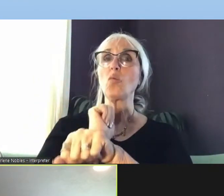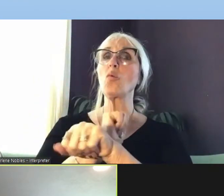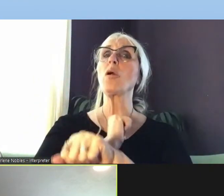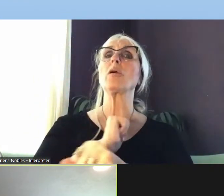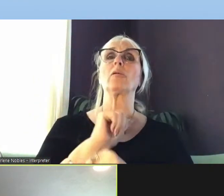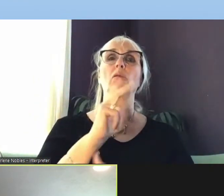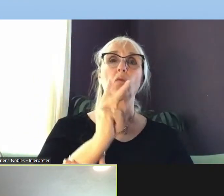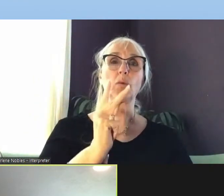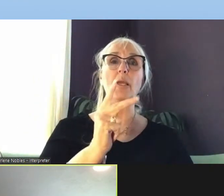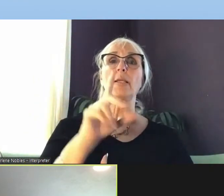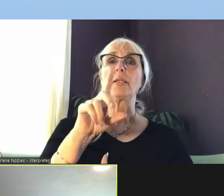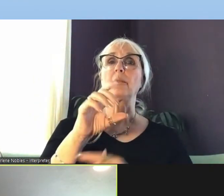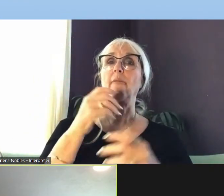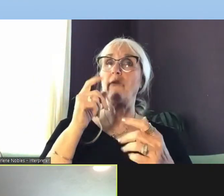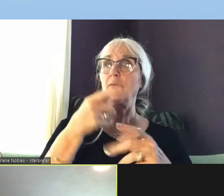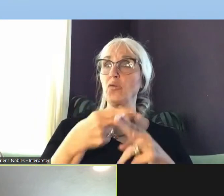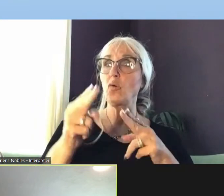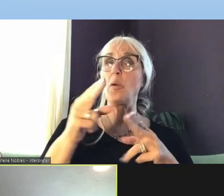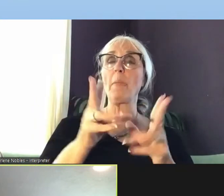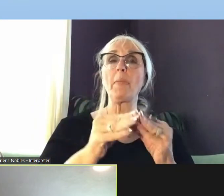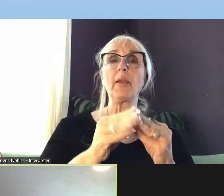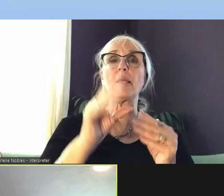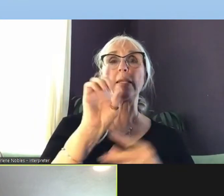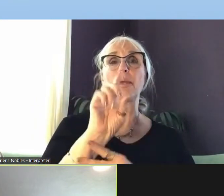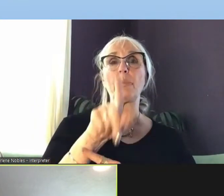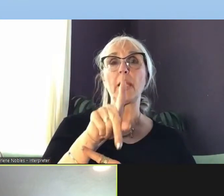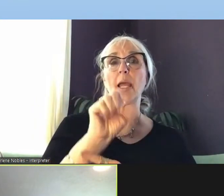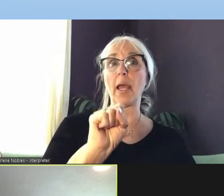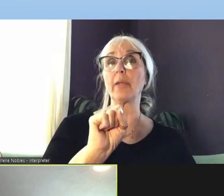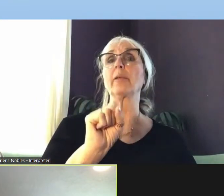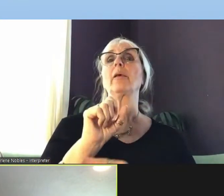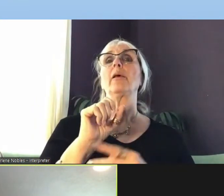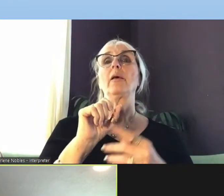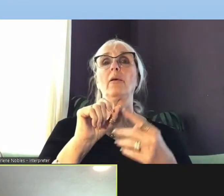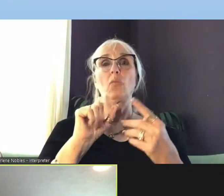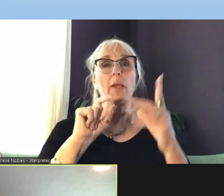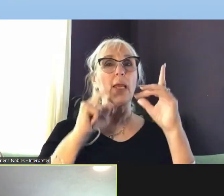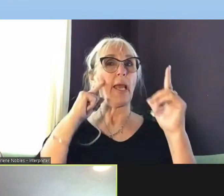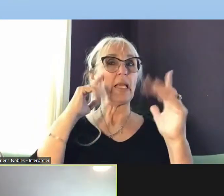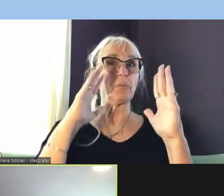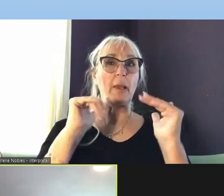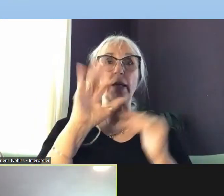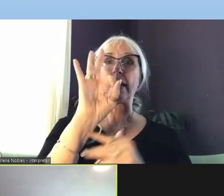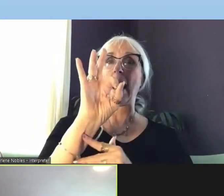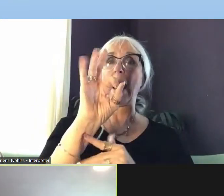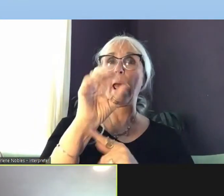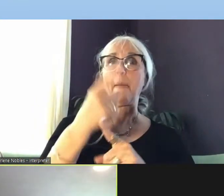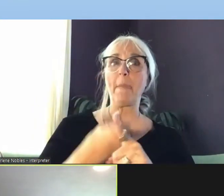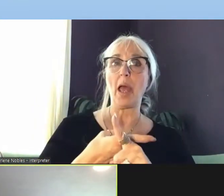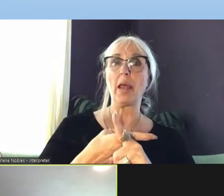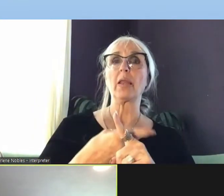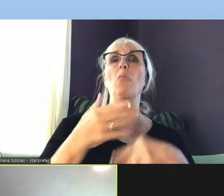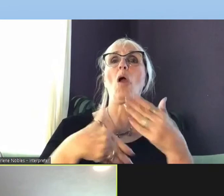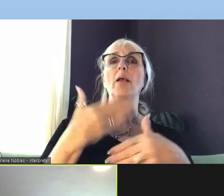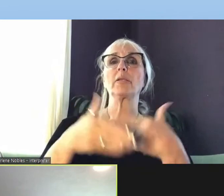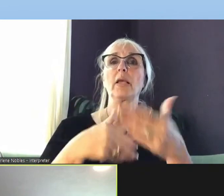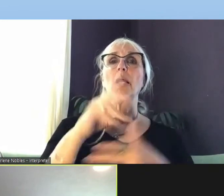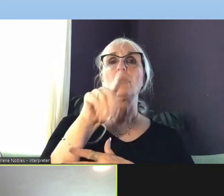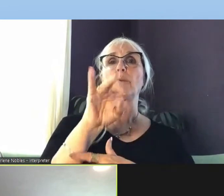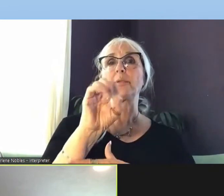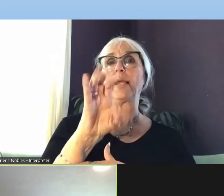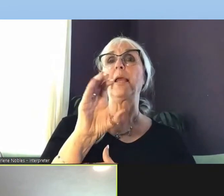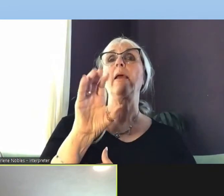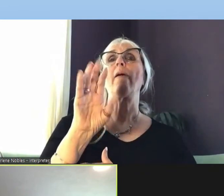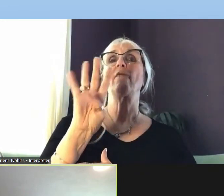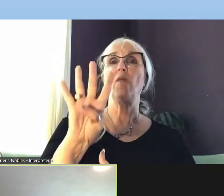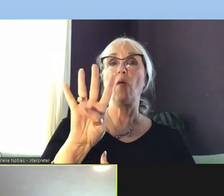DPS out at the site, and that's anticipated to be about a 9-month process. And then Precinct 4, there's actually a